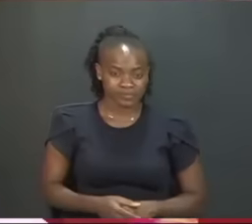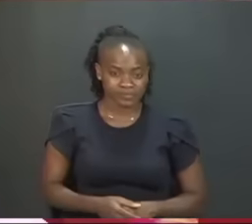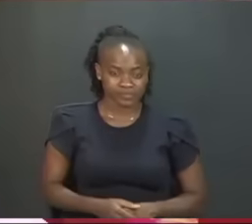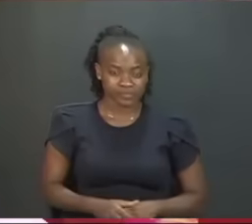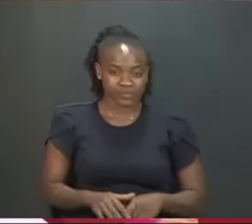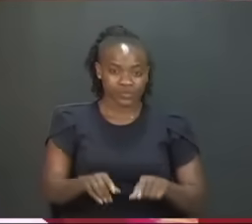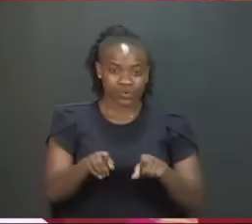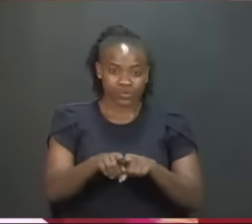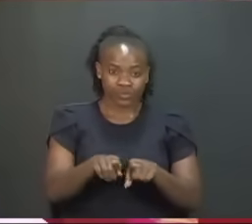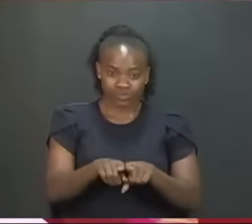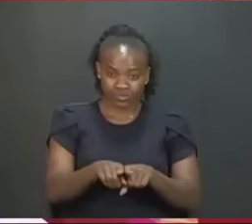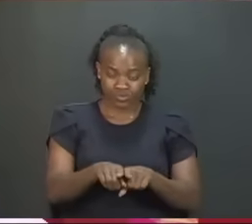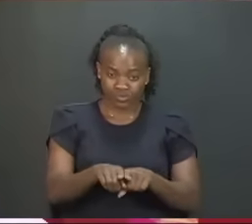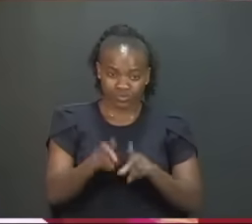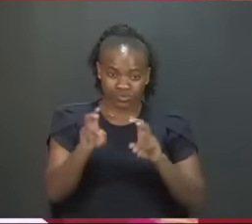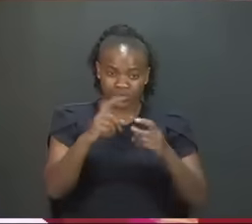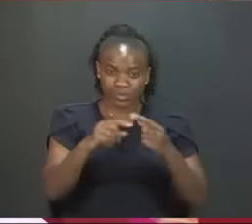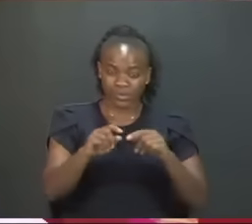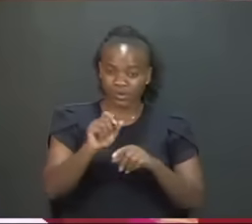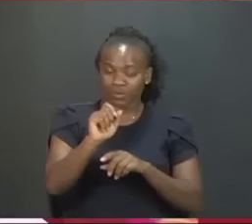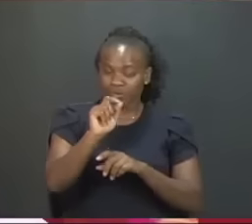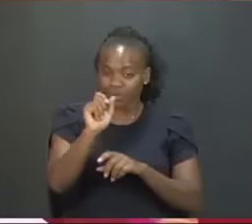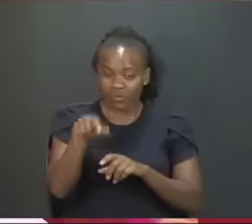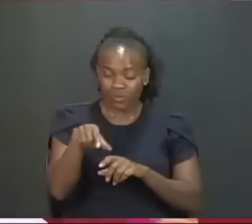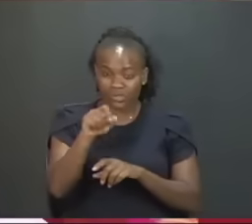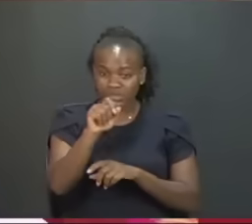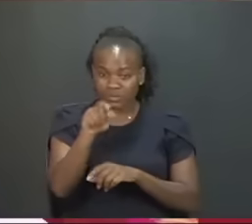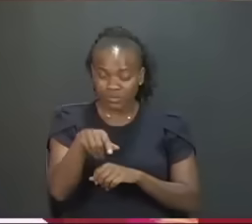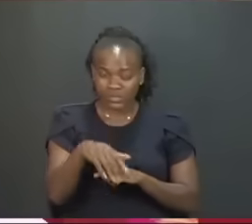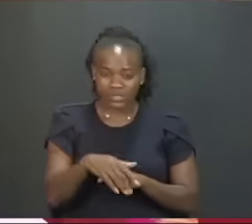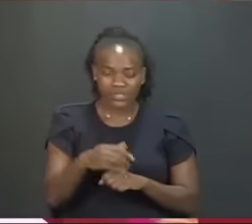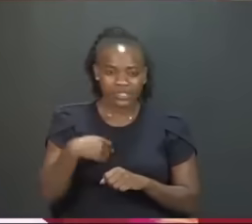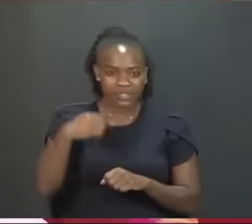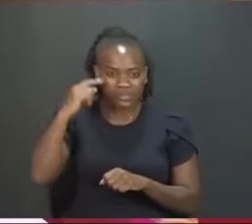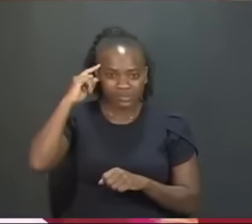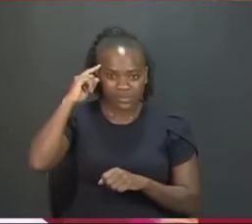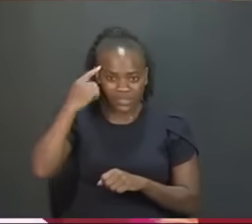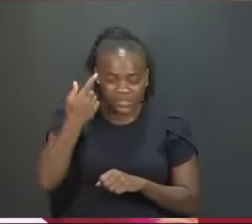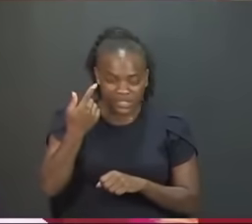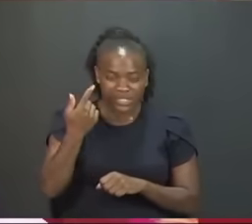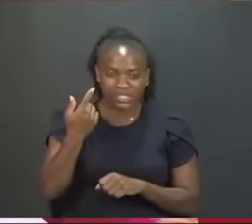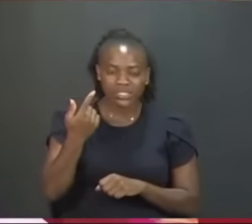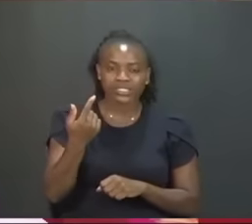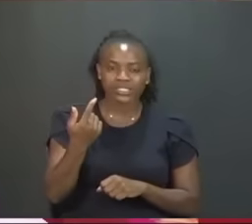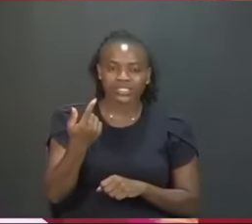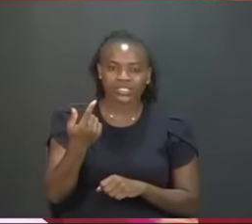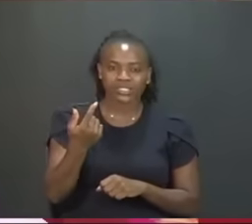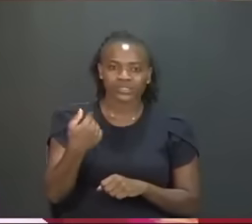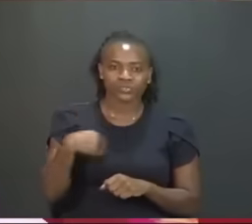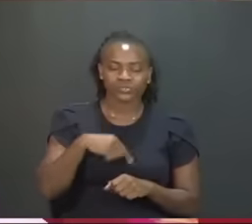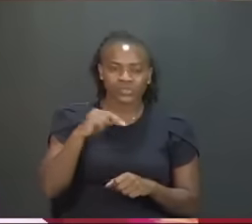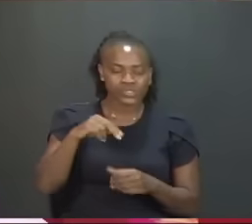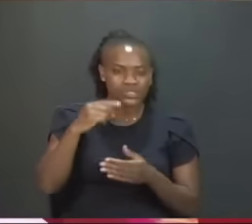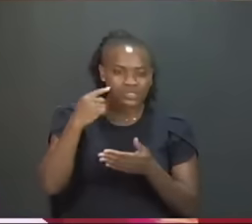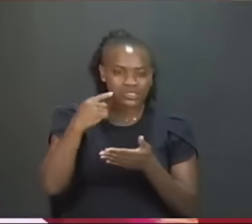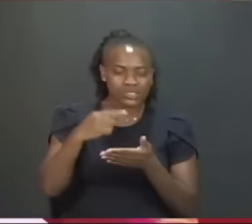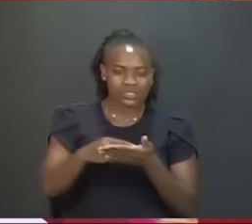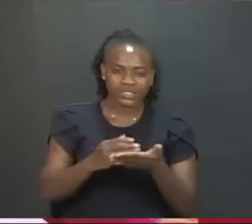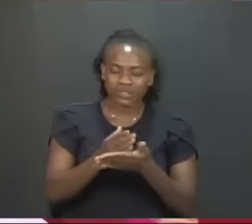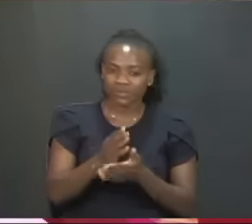the issue of questions. I think that we need to put the issue of questions in proper